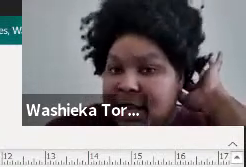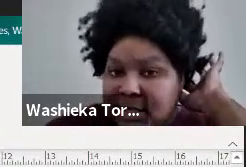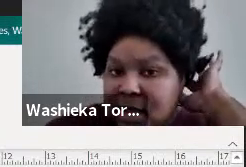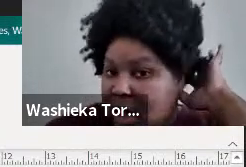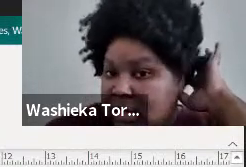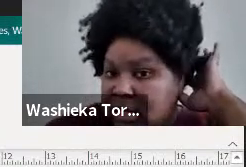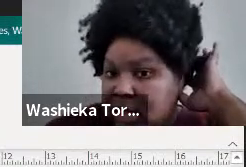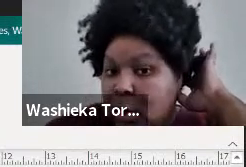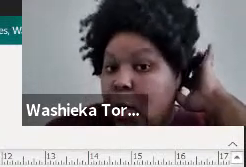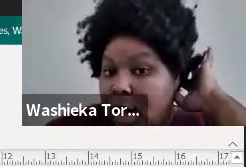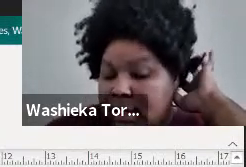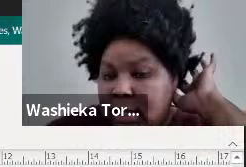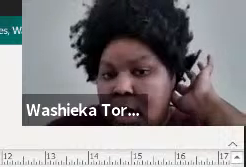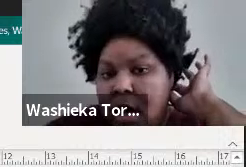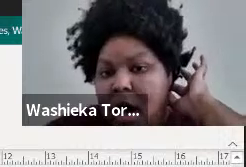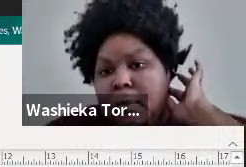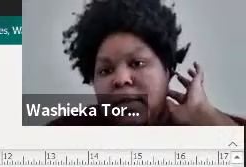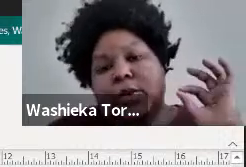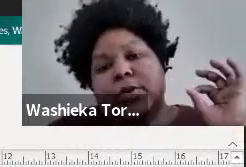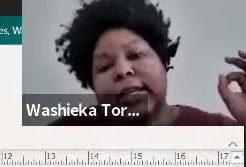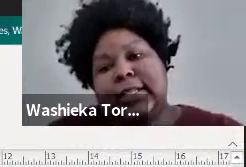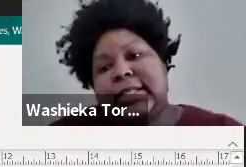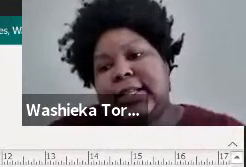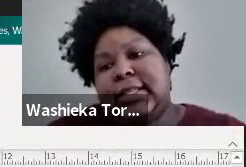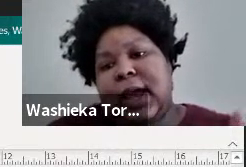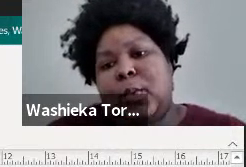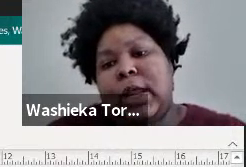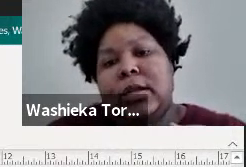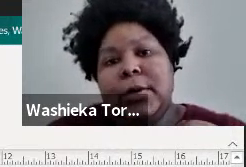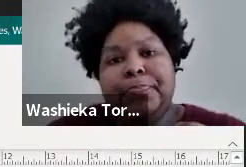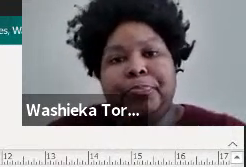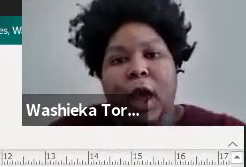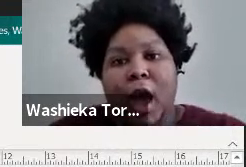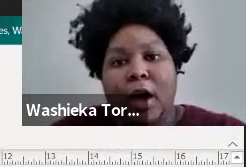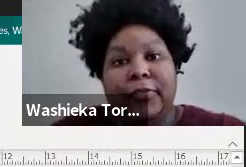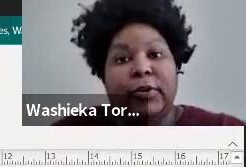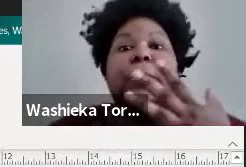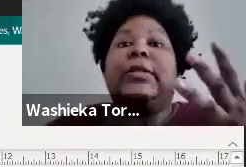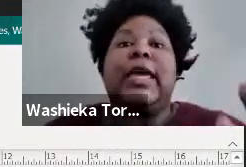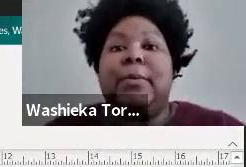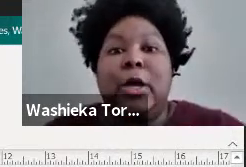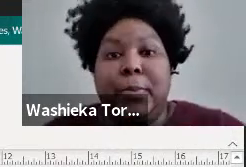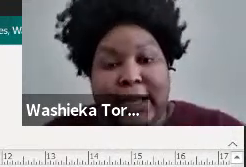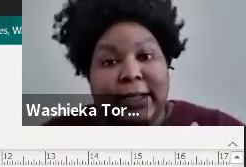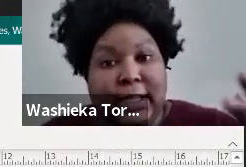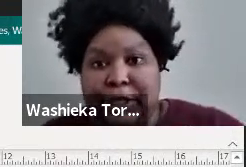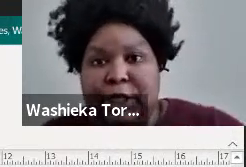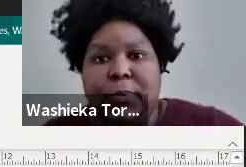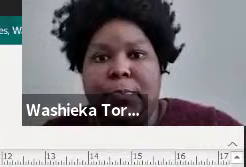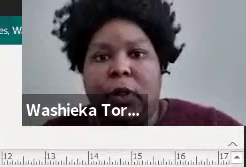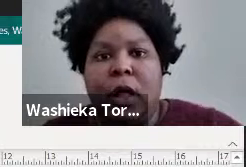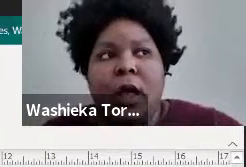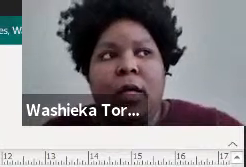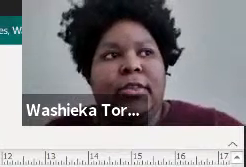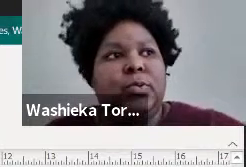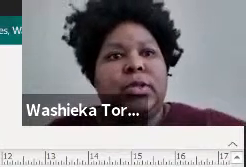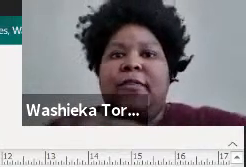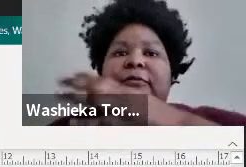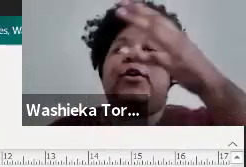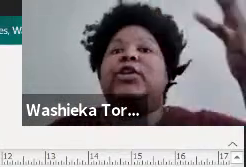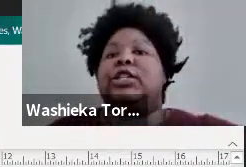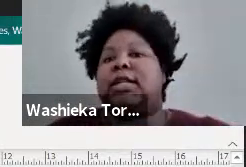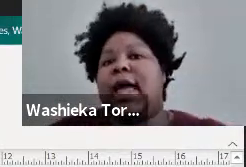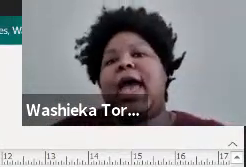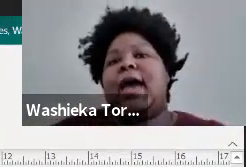because there is a concept, or was, in the United States, that when first people came here, besides the indigenous people, that this